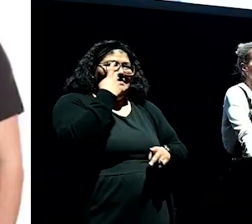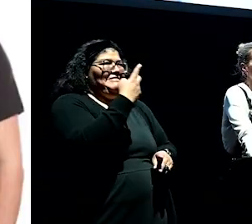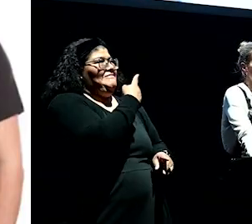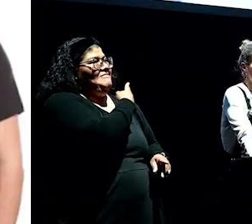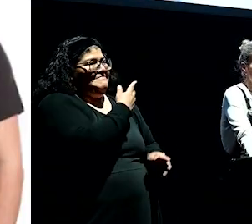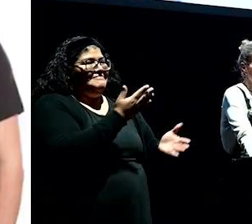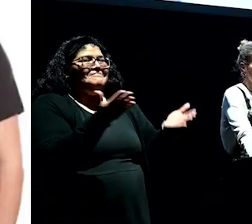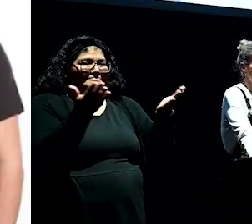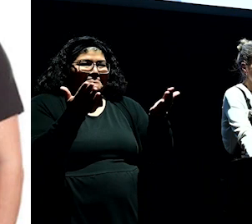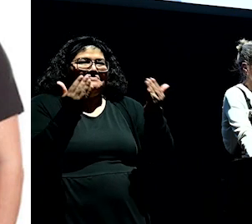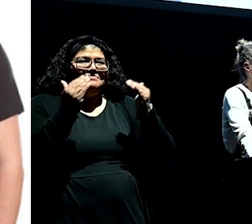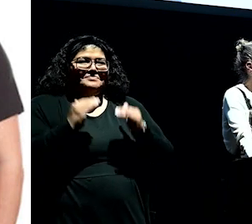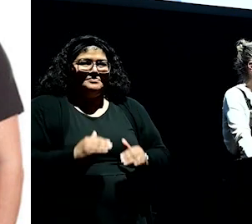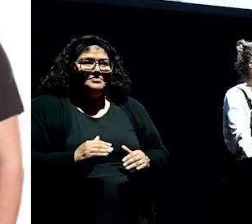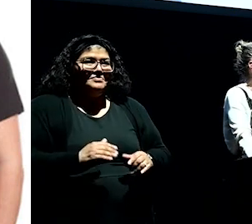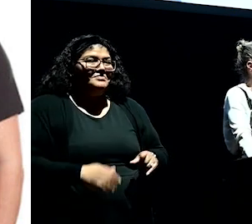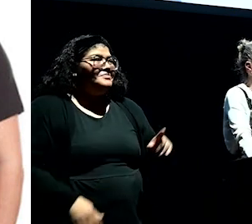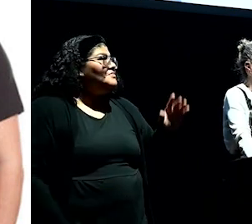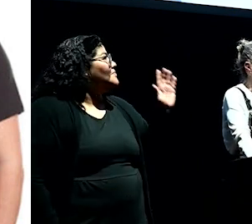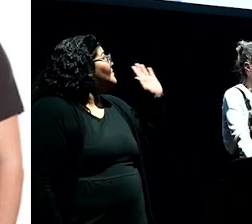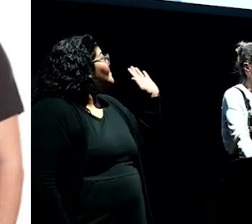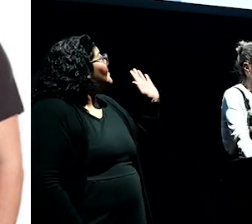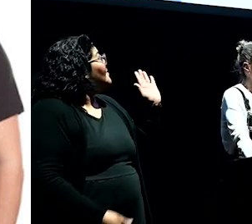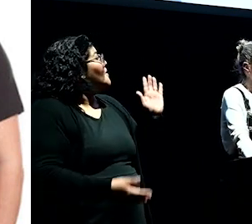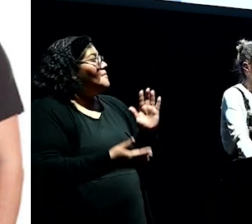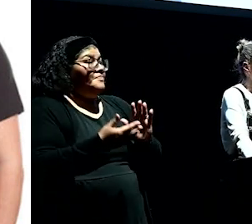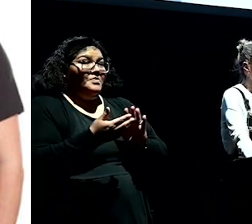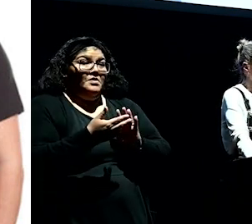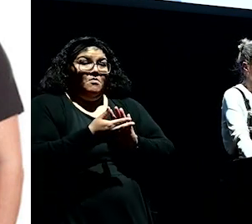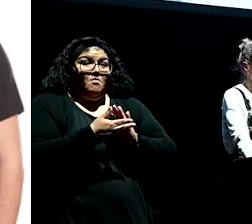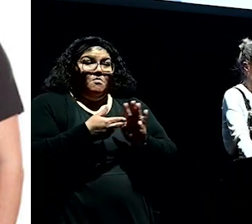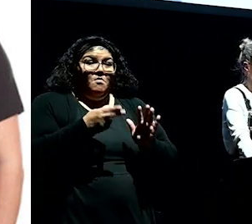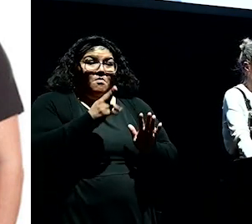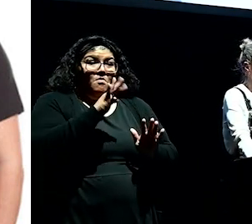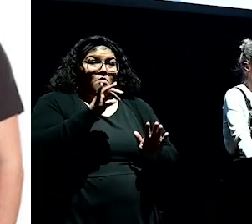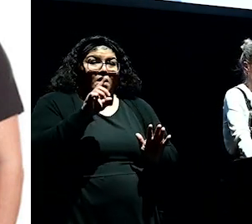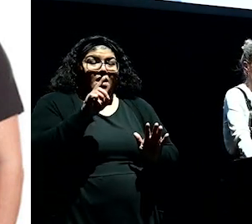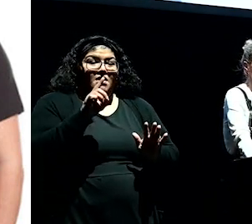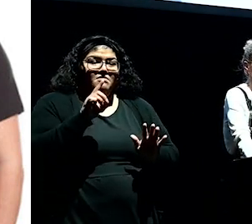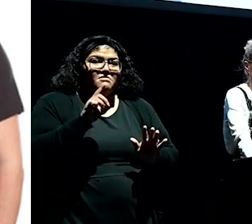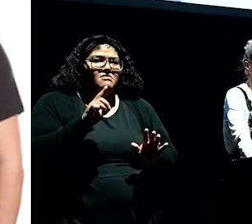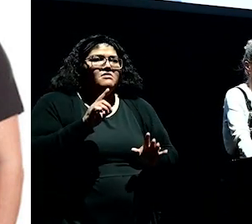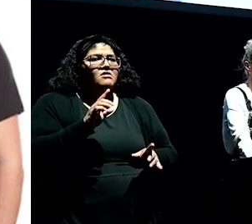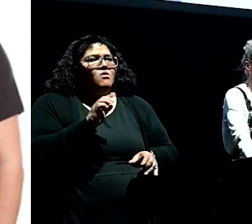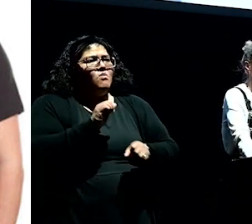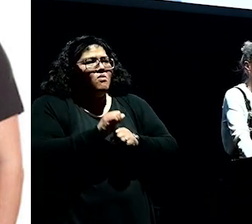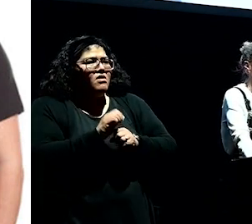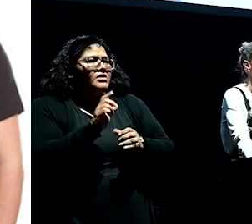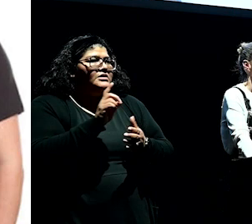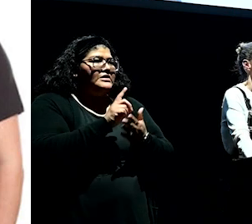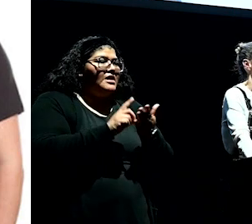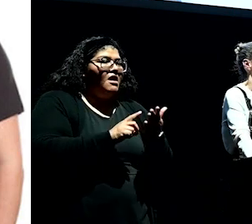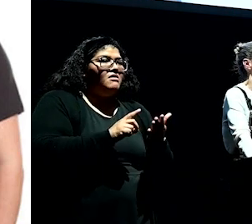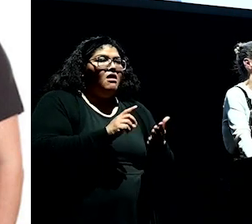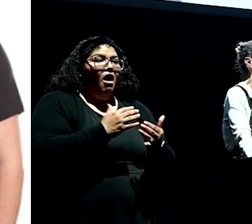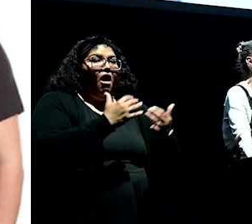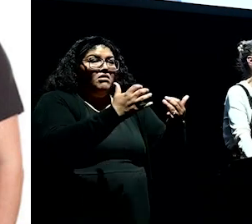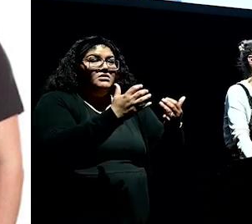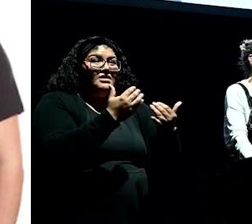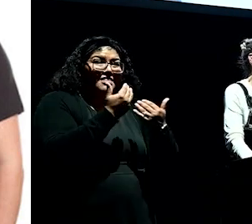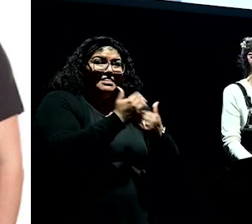Working with a brand like this, there's always many audiences that you're designing for,